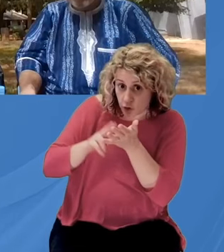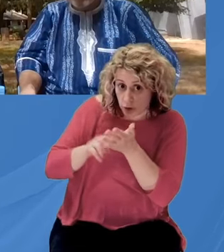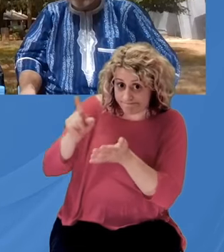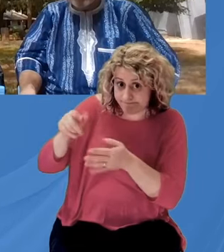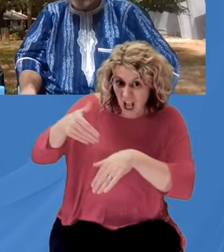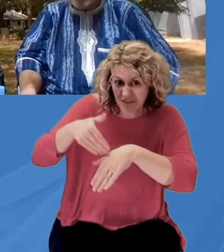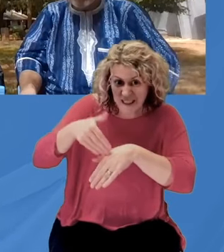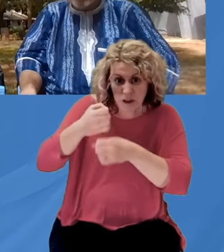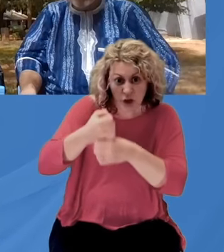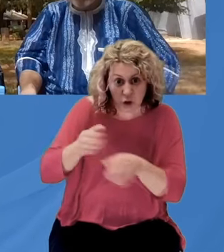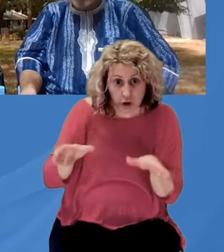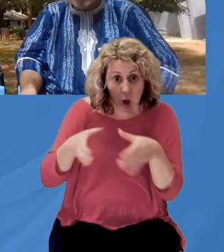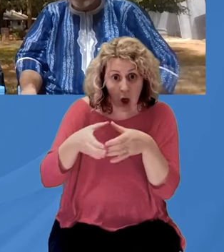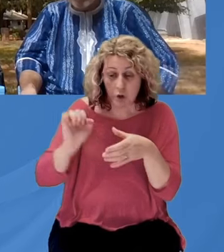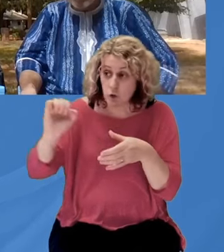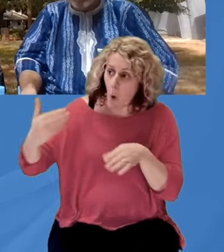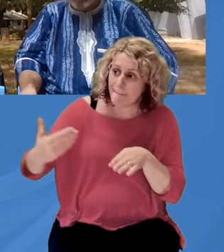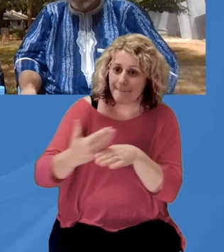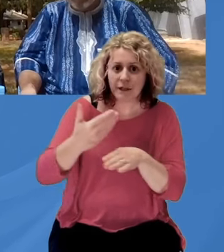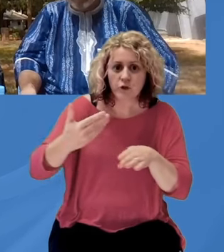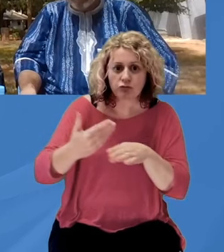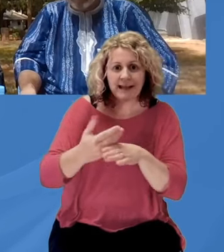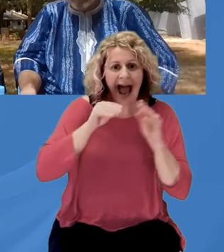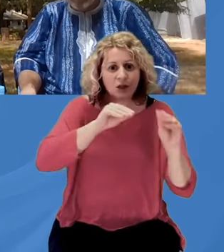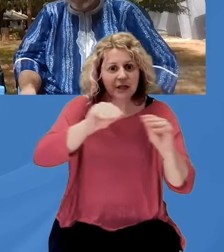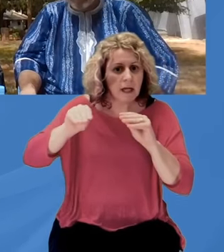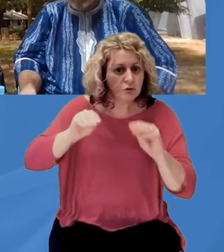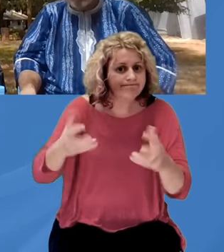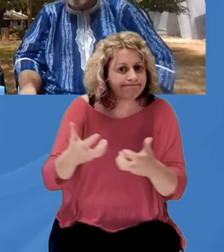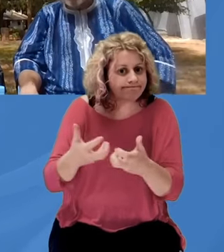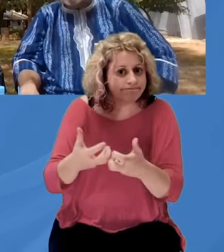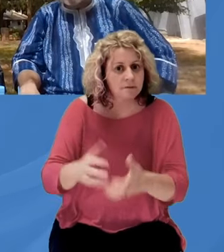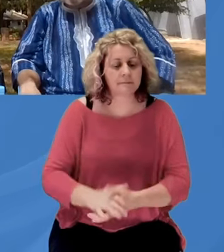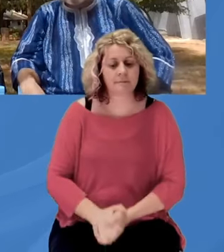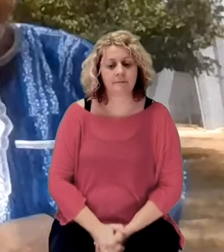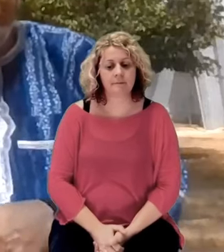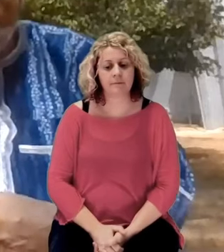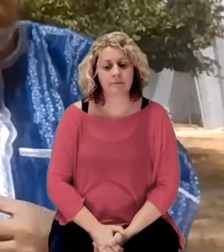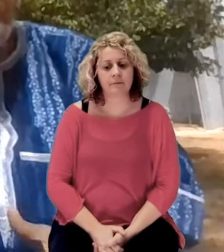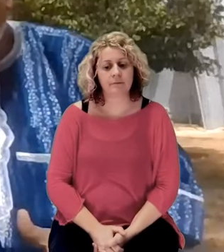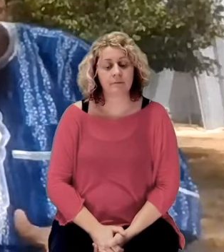John, how has it affected church life and indeed your ministry in education?